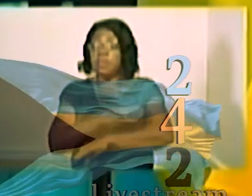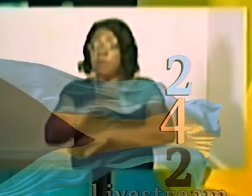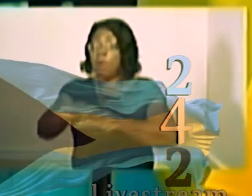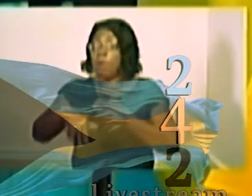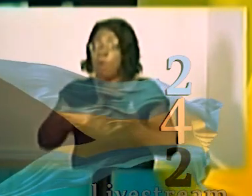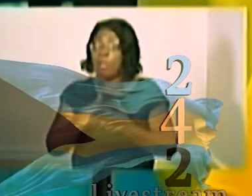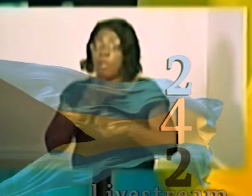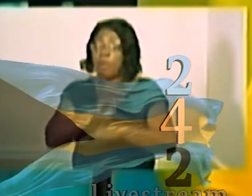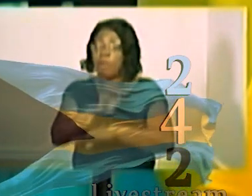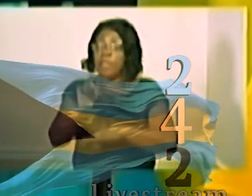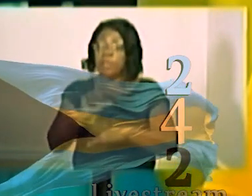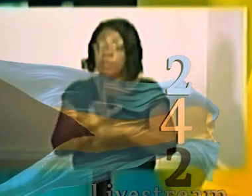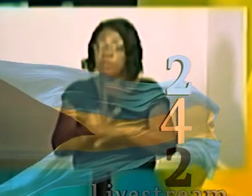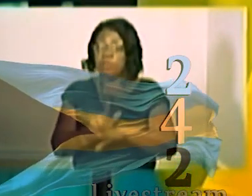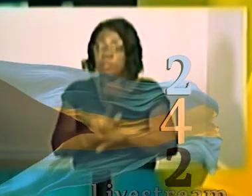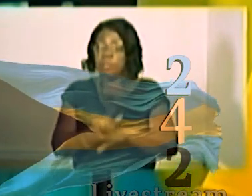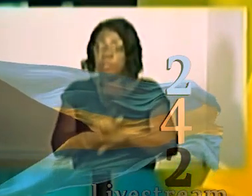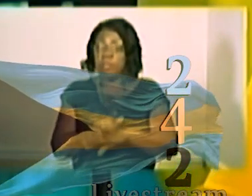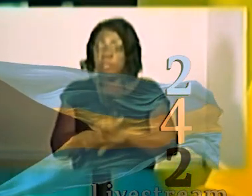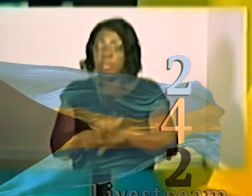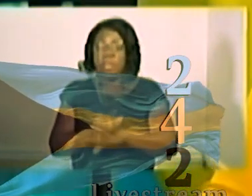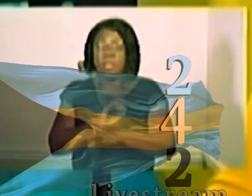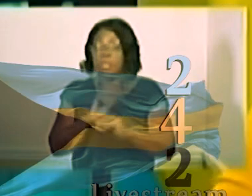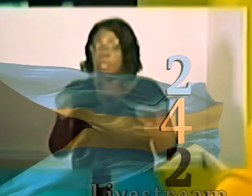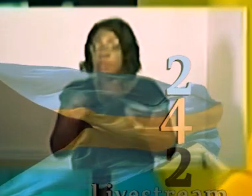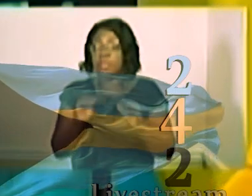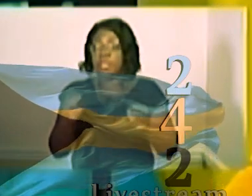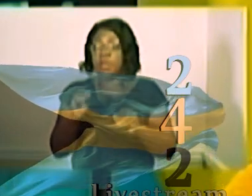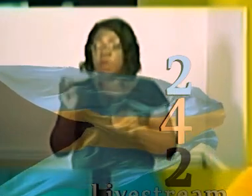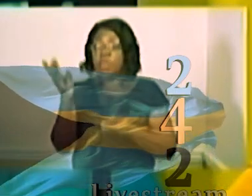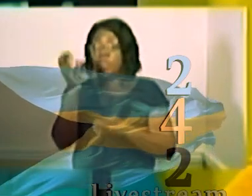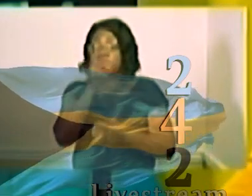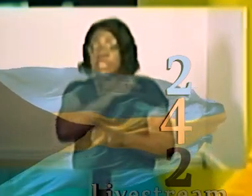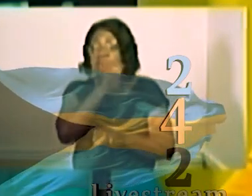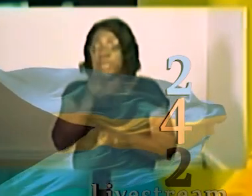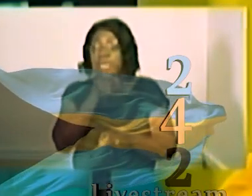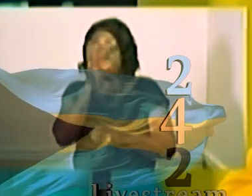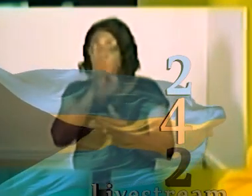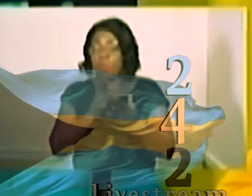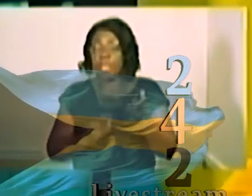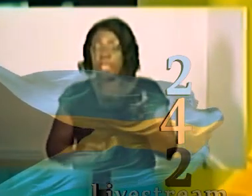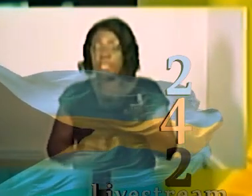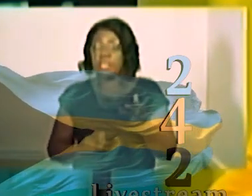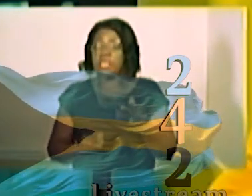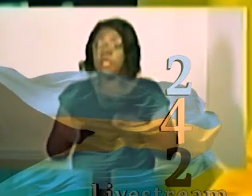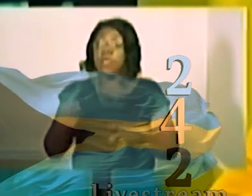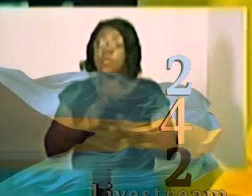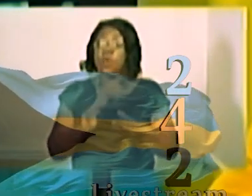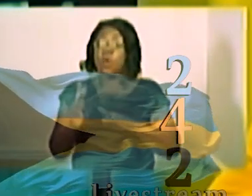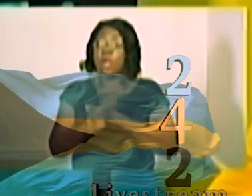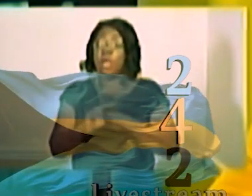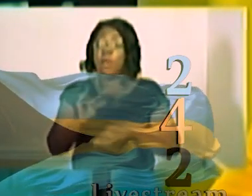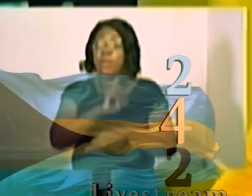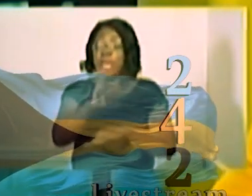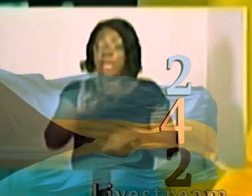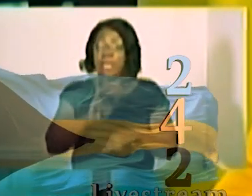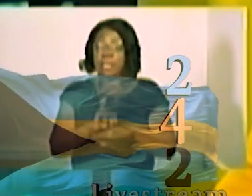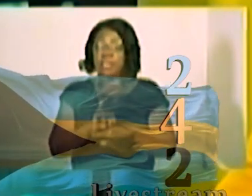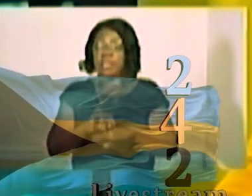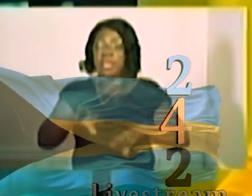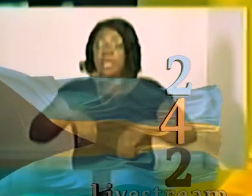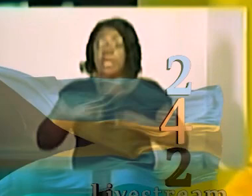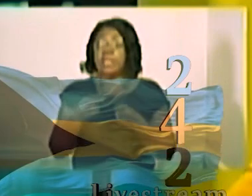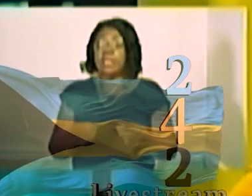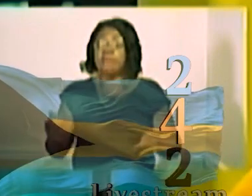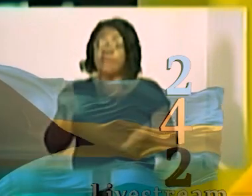Eleuthera, and neither has Spanish Wells nor Harbor Island. And